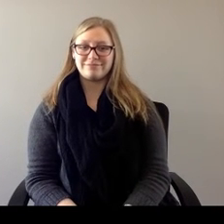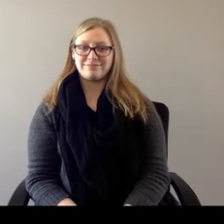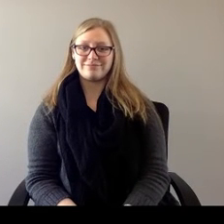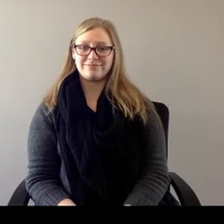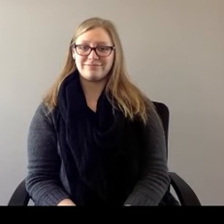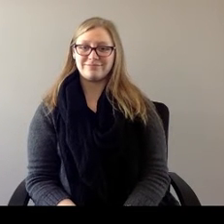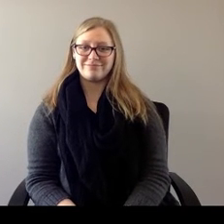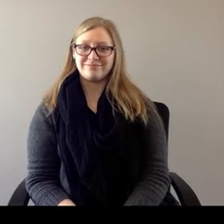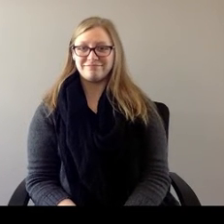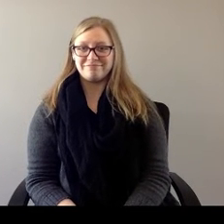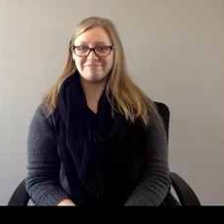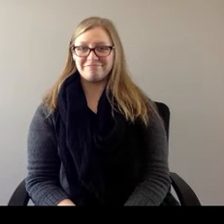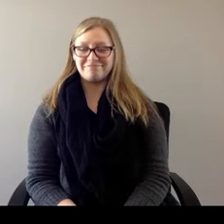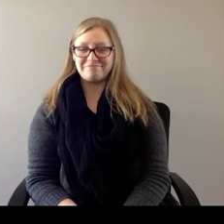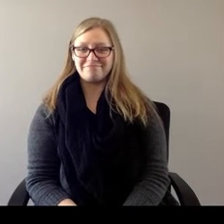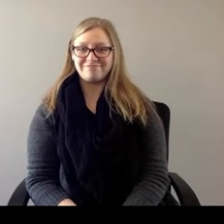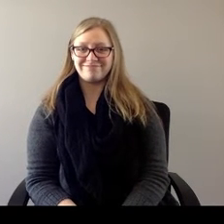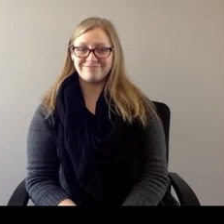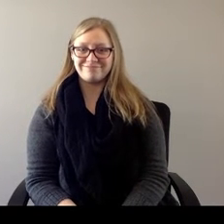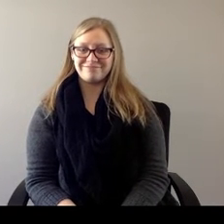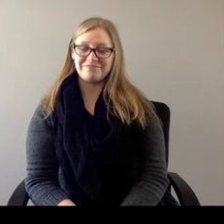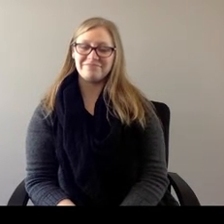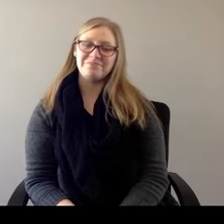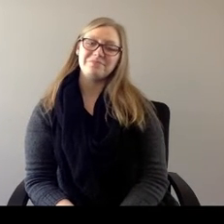stupid thing.